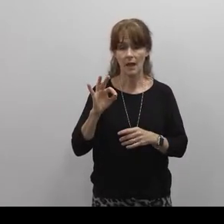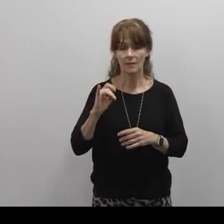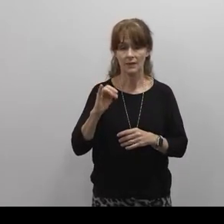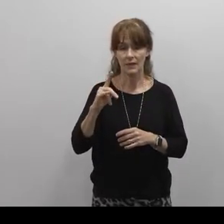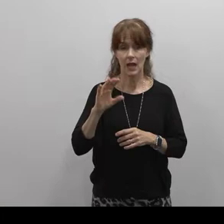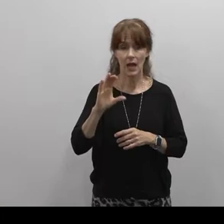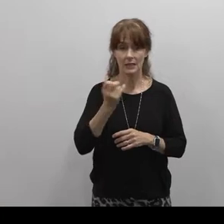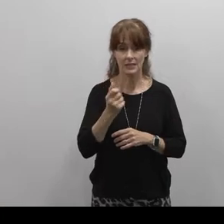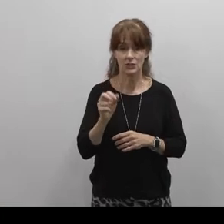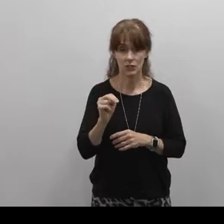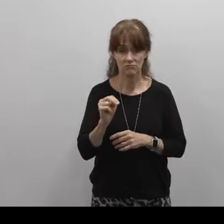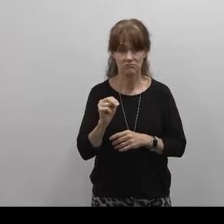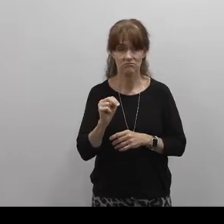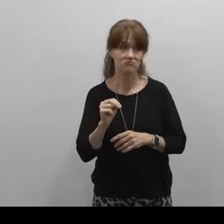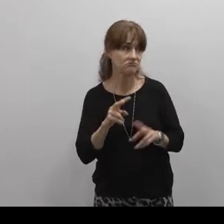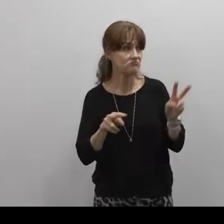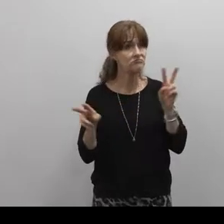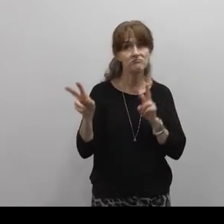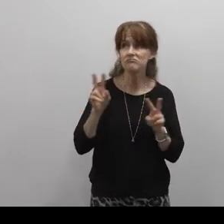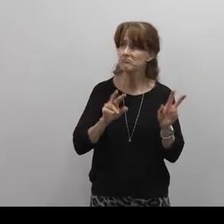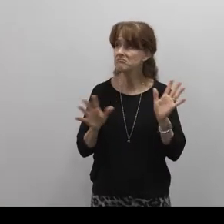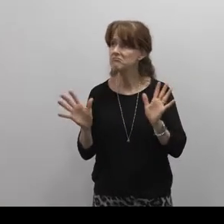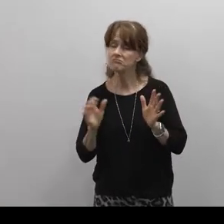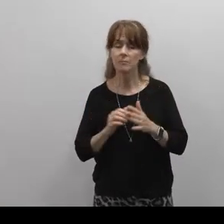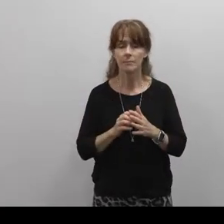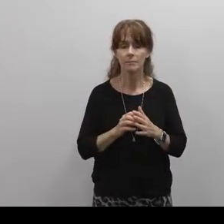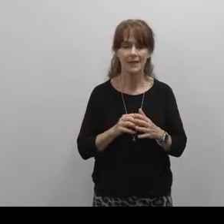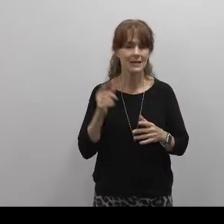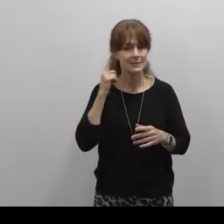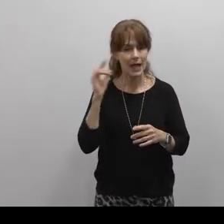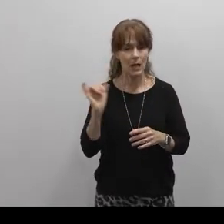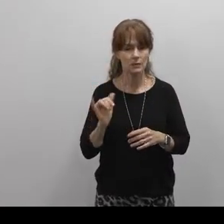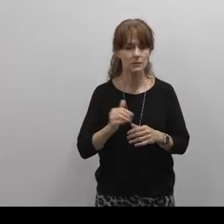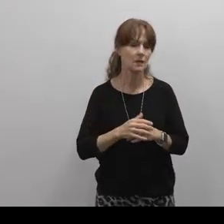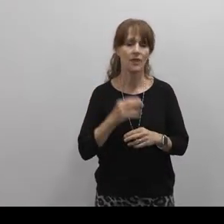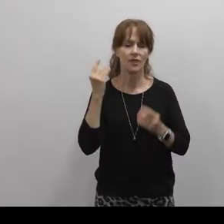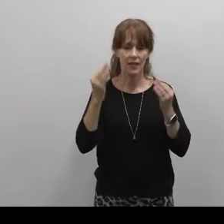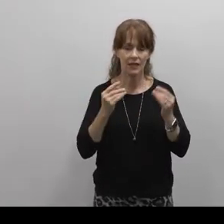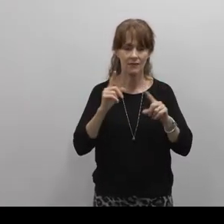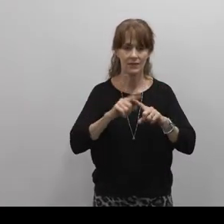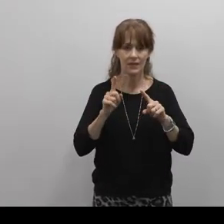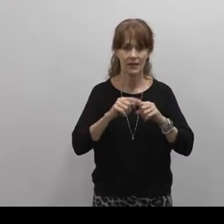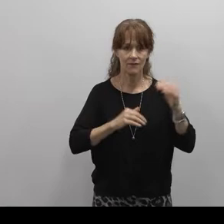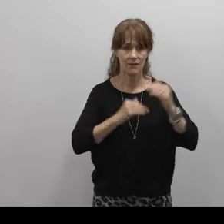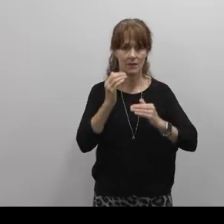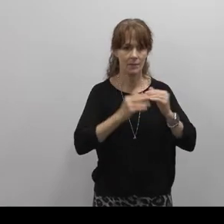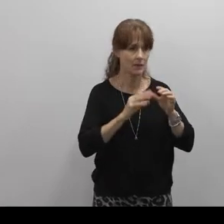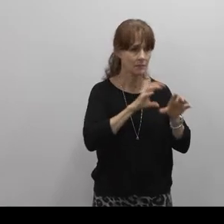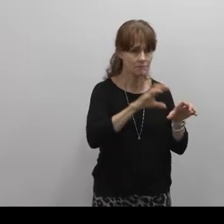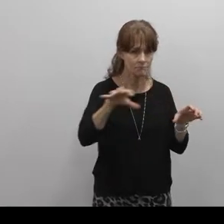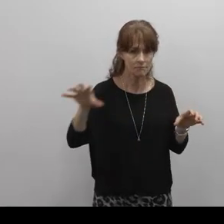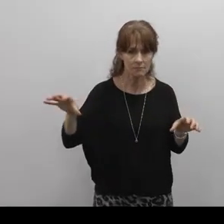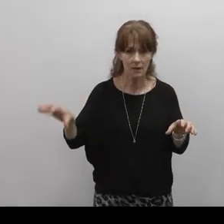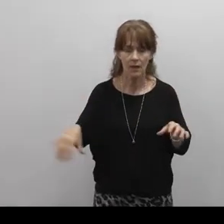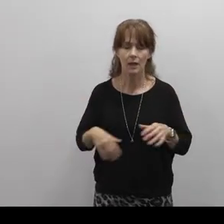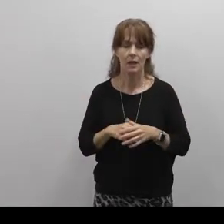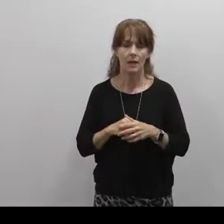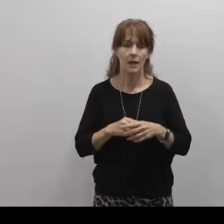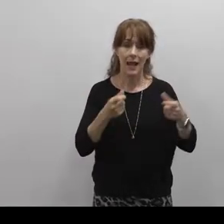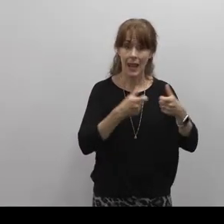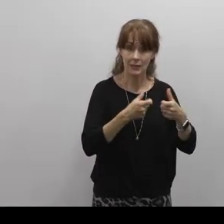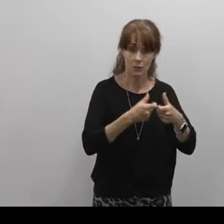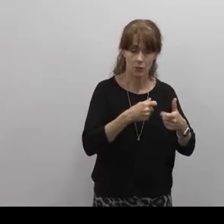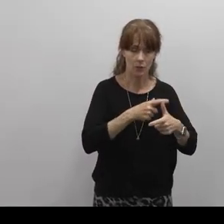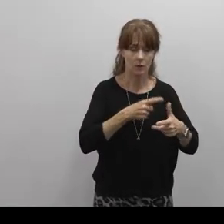condition, almost what it's sounding like, right? So think of the different building components that are out there, be it